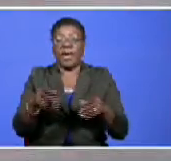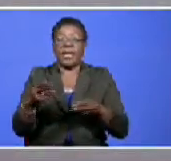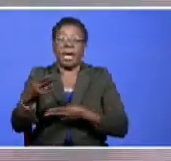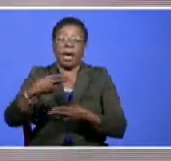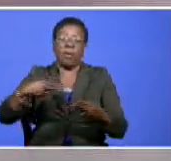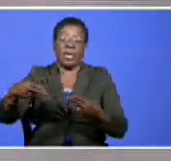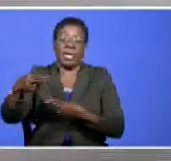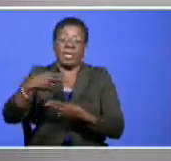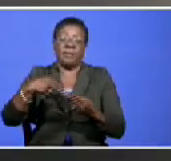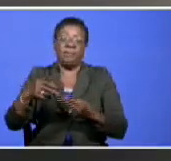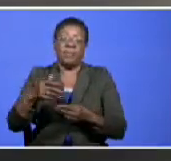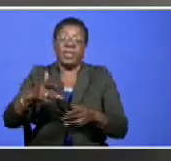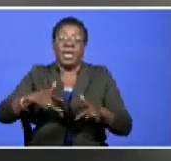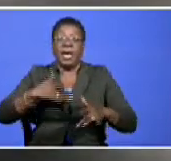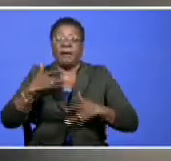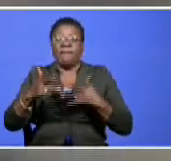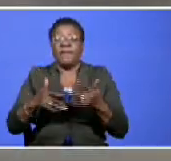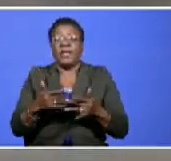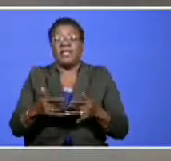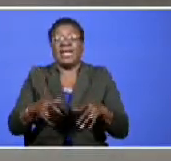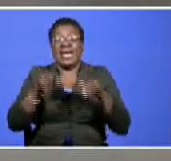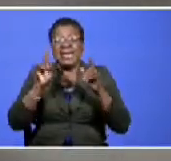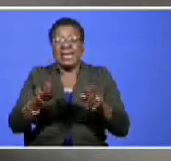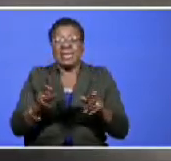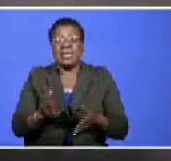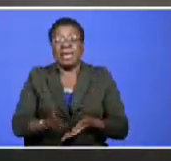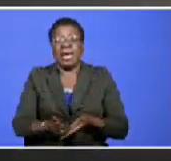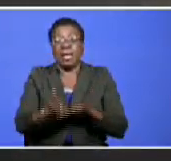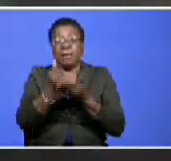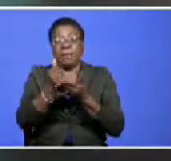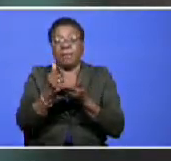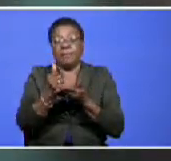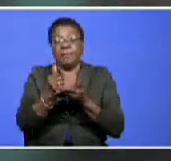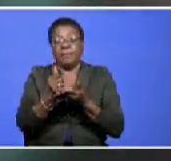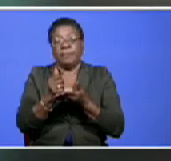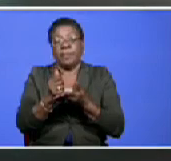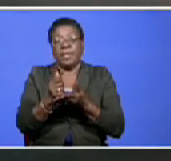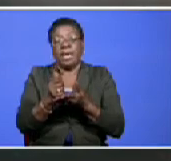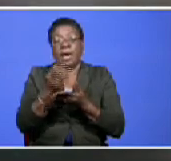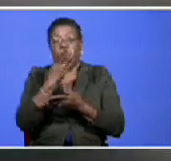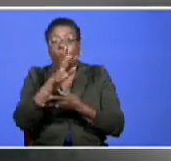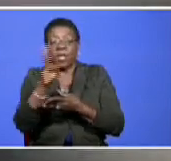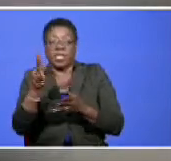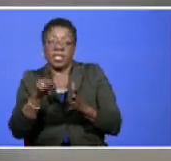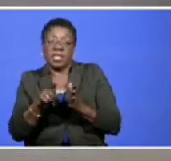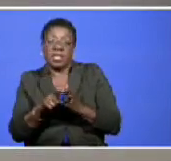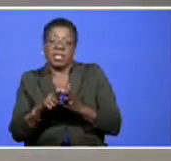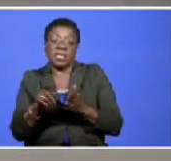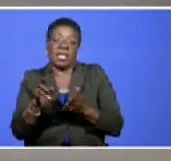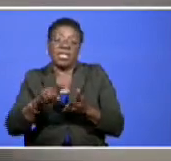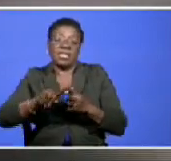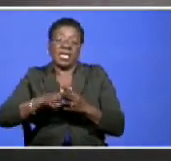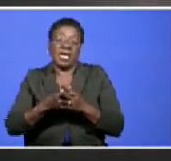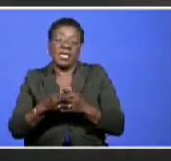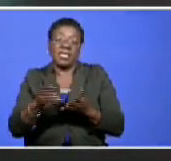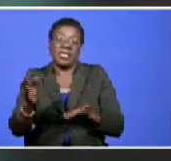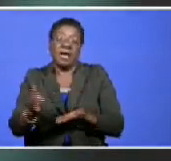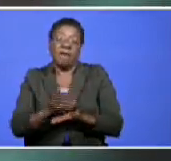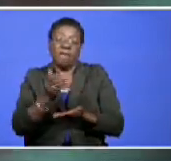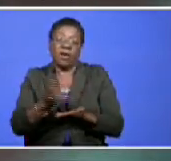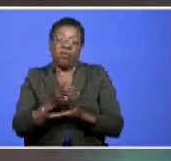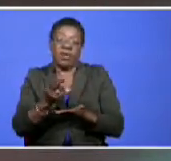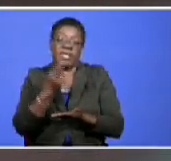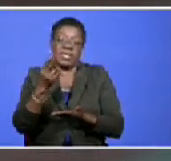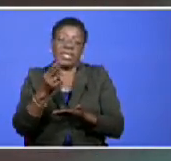Dorian. I feel compelled to help and hope you will too. I'm launching this fundraising campaign to support the relief and